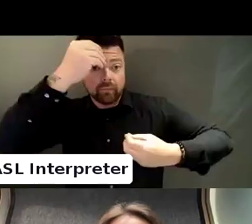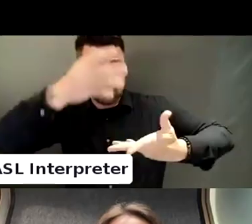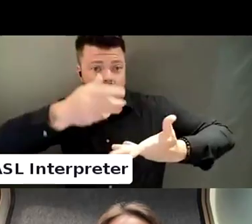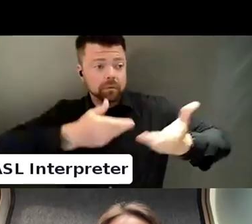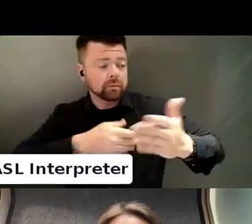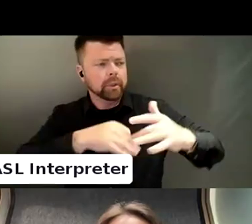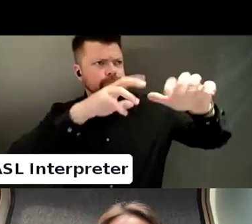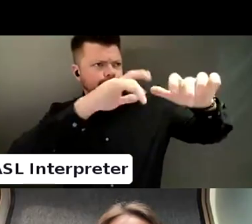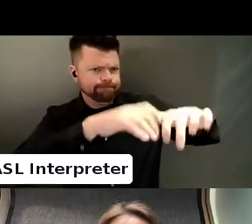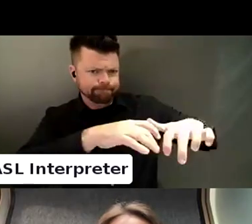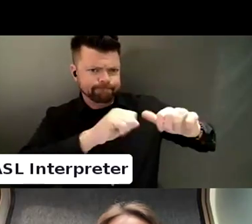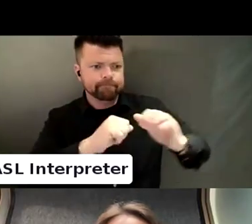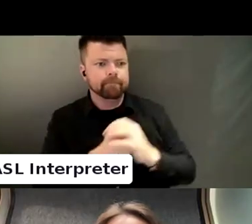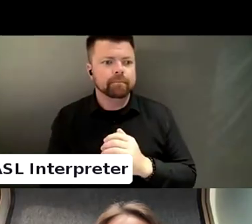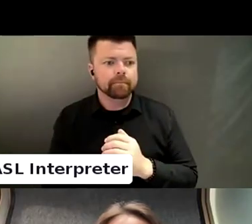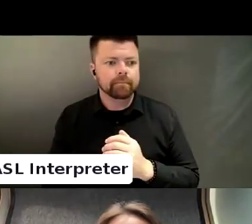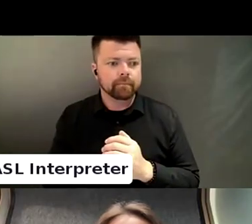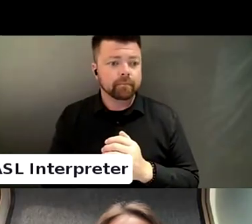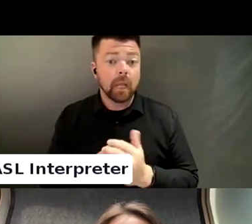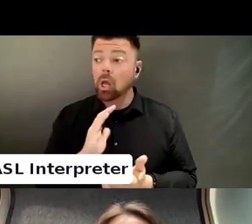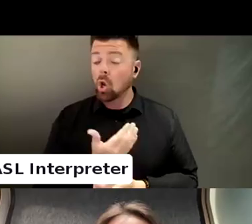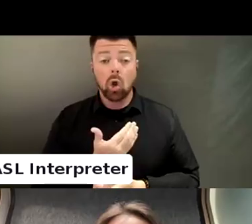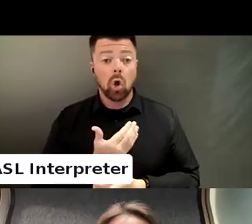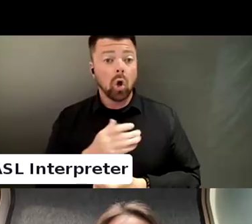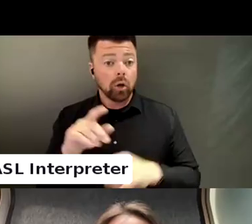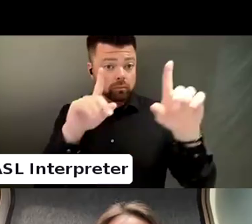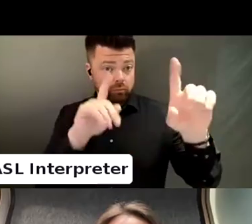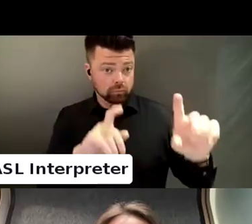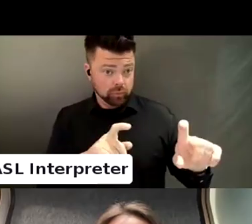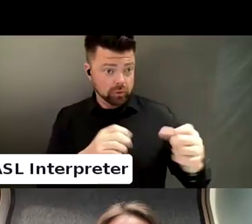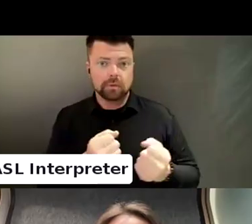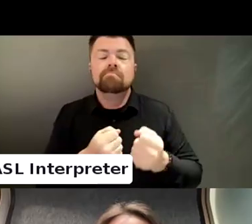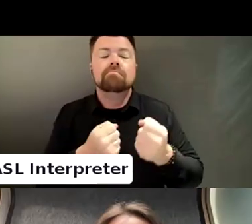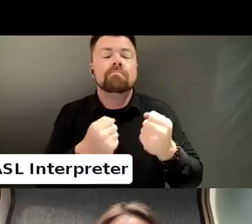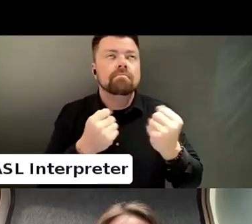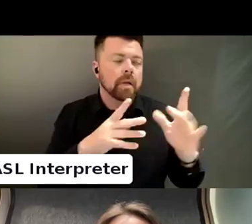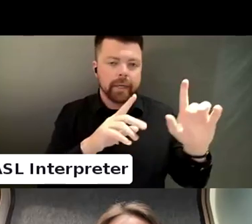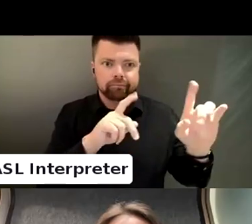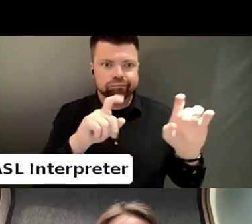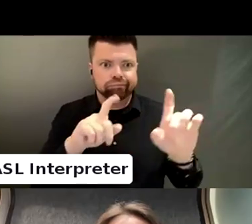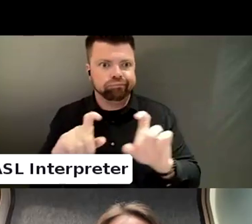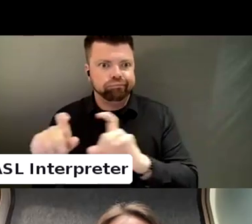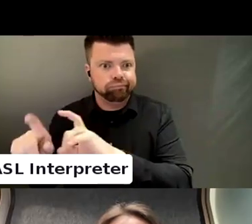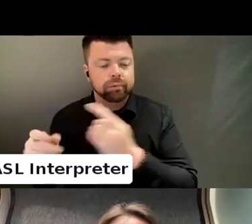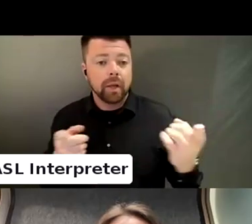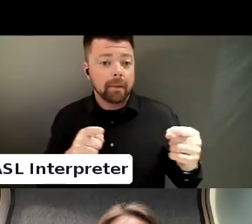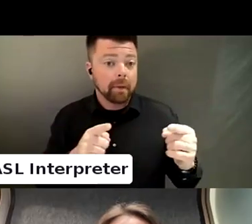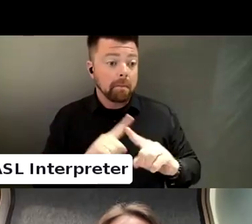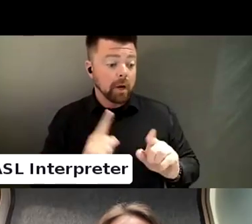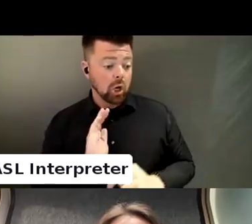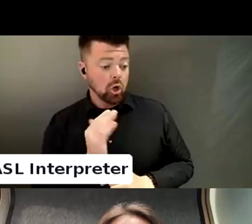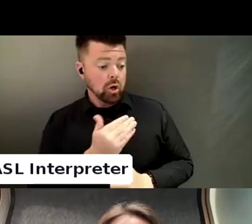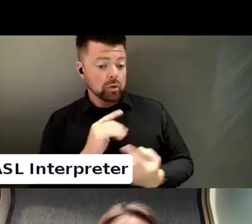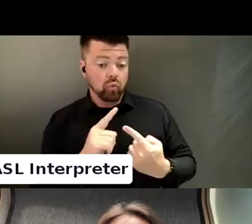our BrainGate clinical trial, which is one of many implanted brain-computer interface trials that are happening, when we get an initial